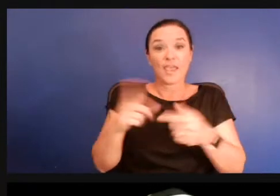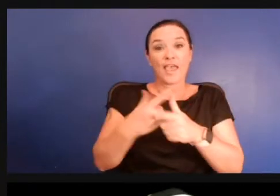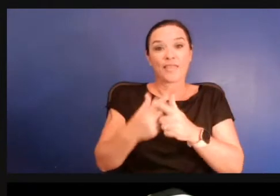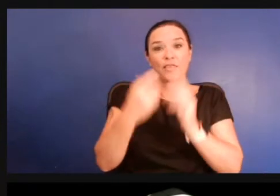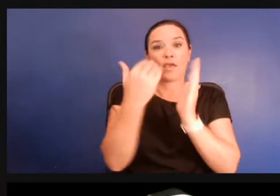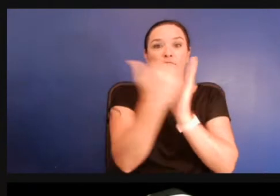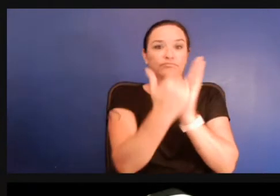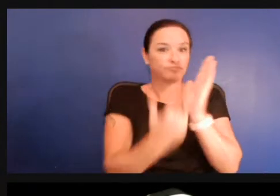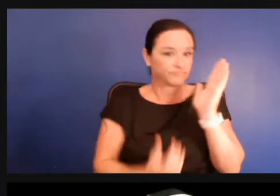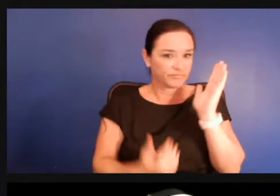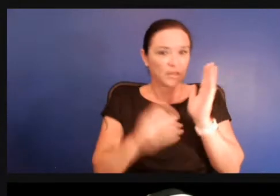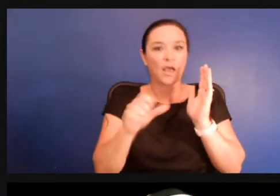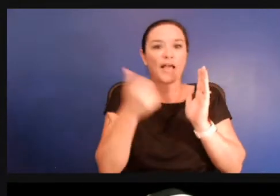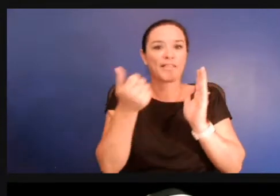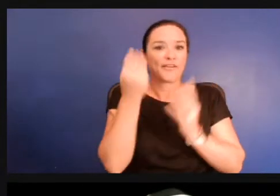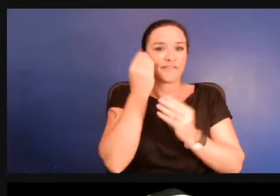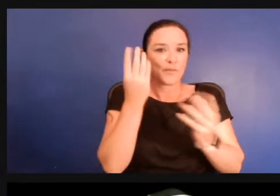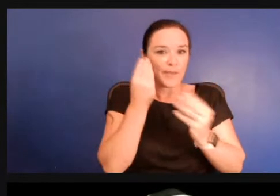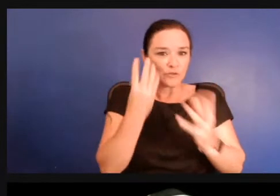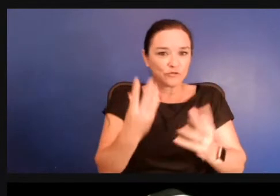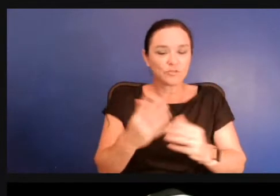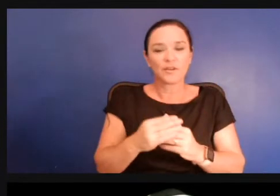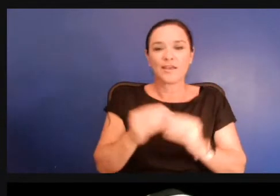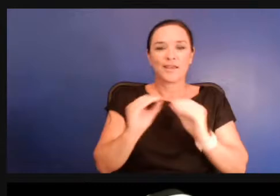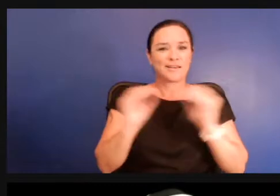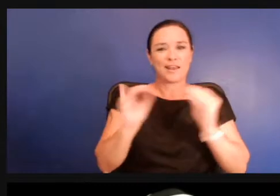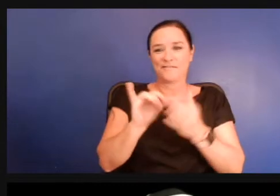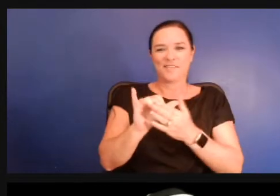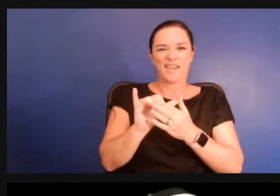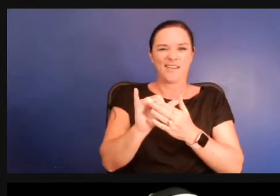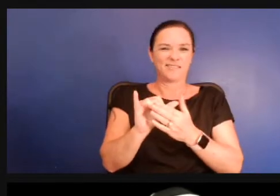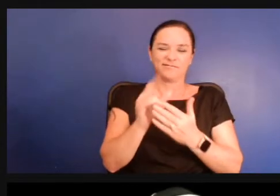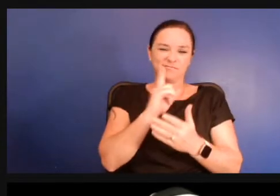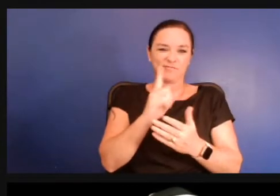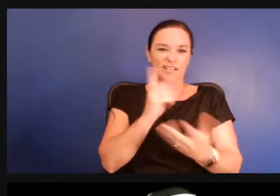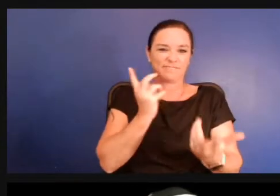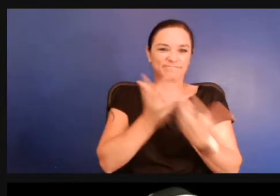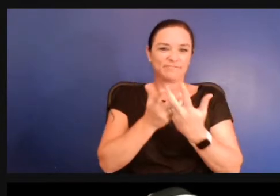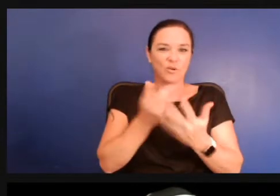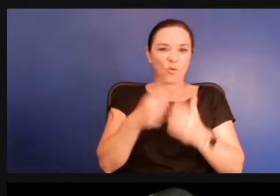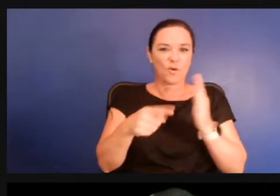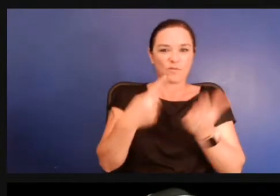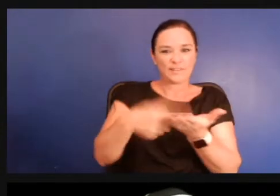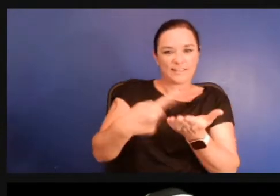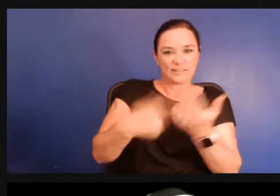information, but none of that is super relevant to us right now.